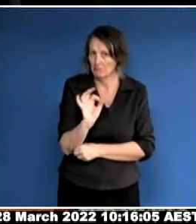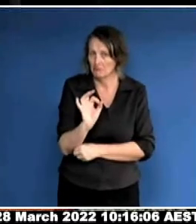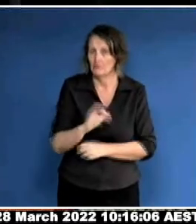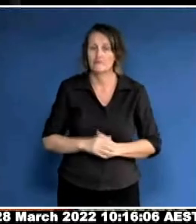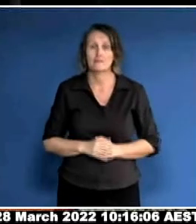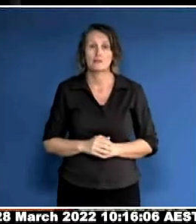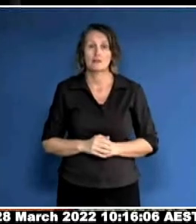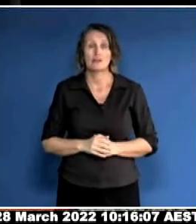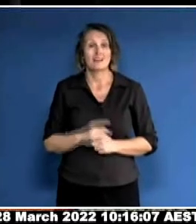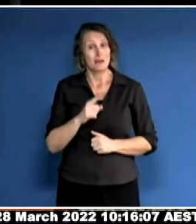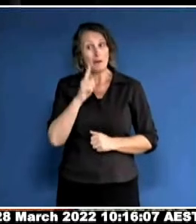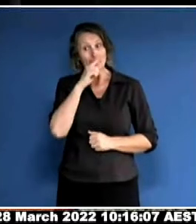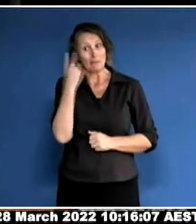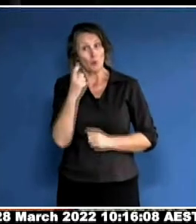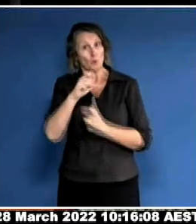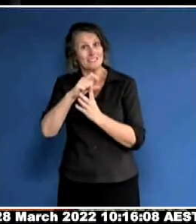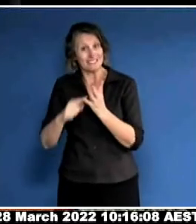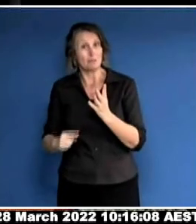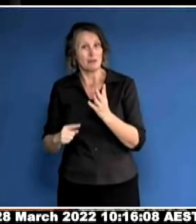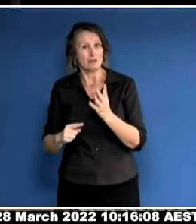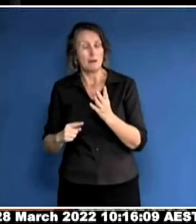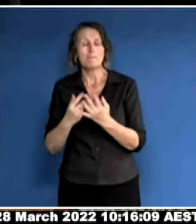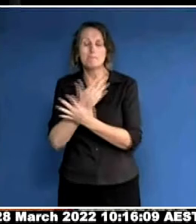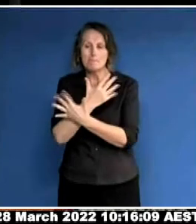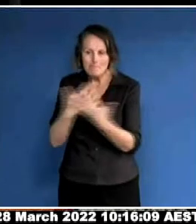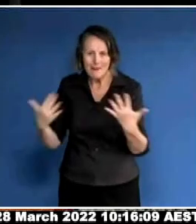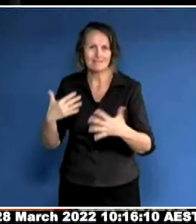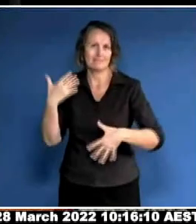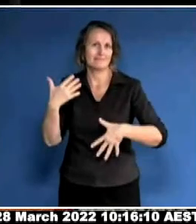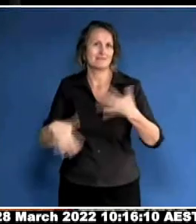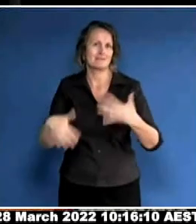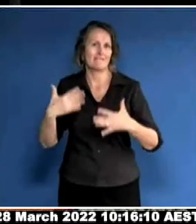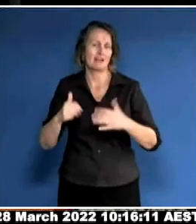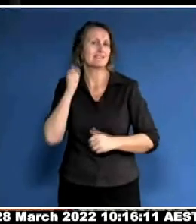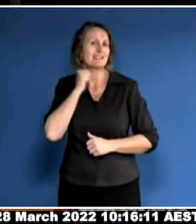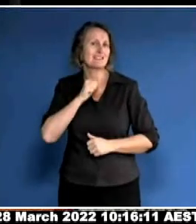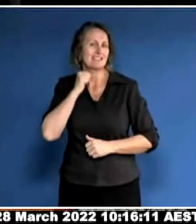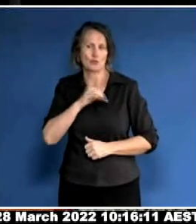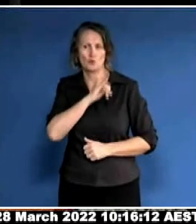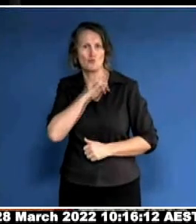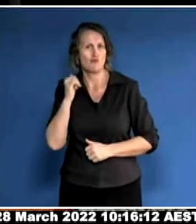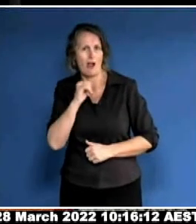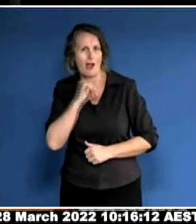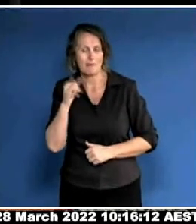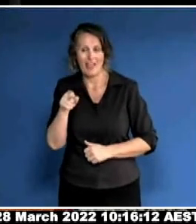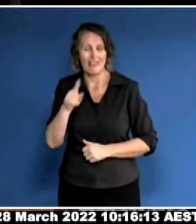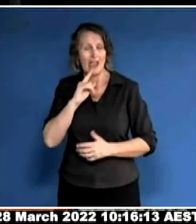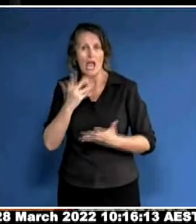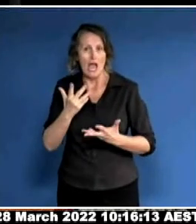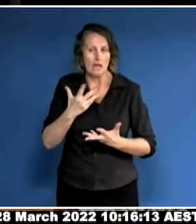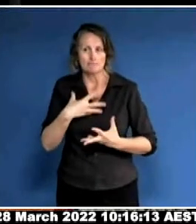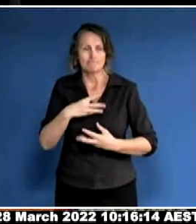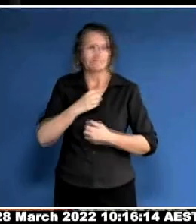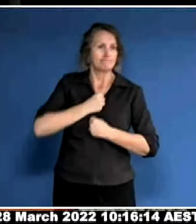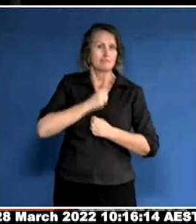are overrepresented as victims of sexual crimes and often face barriers to reporting.